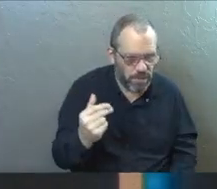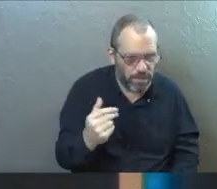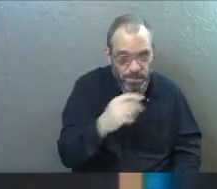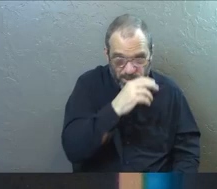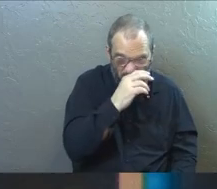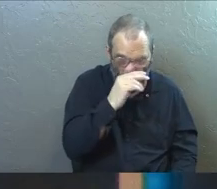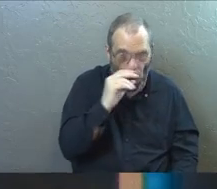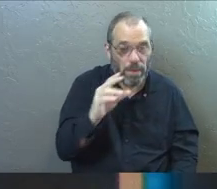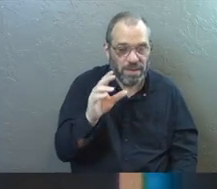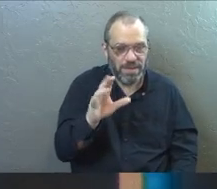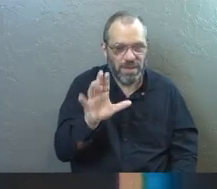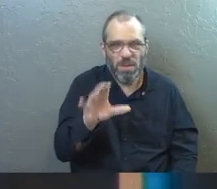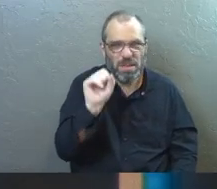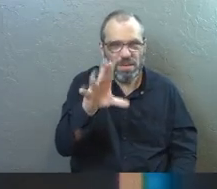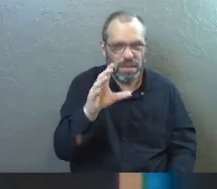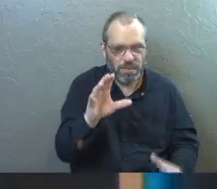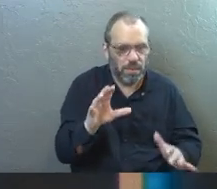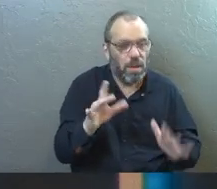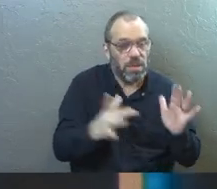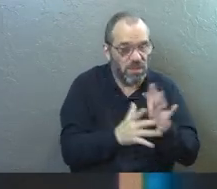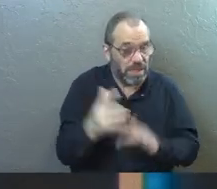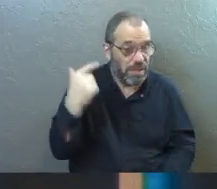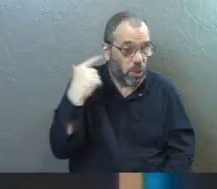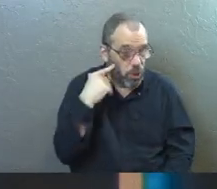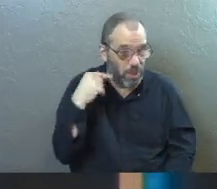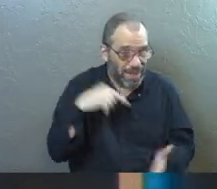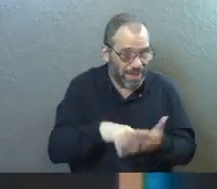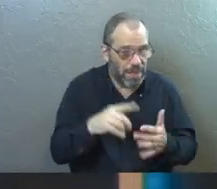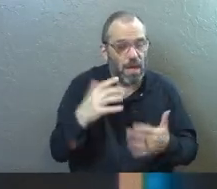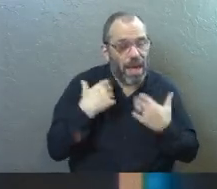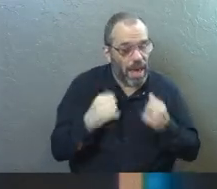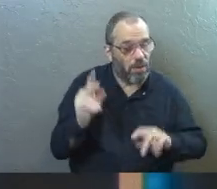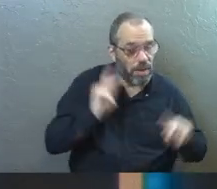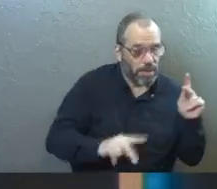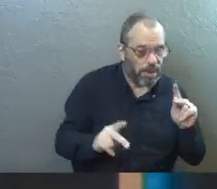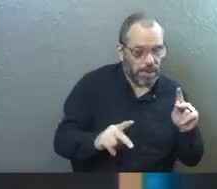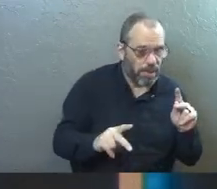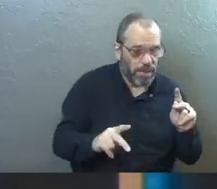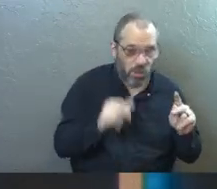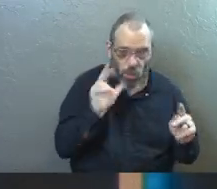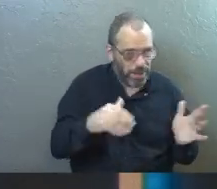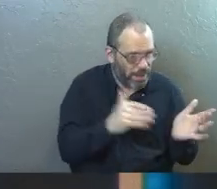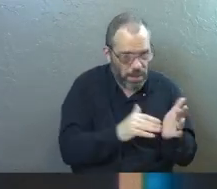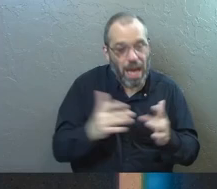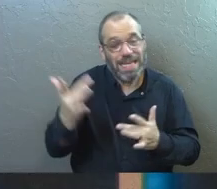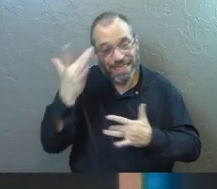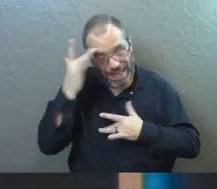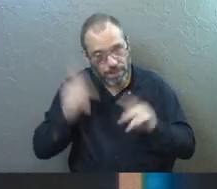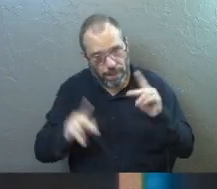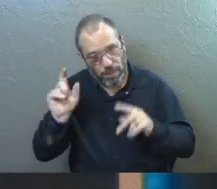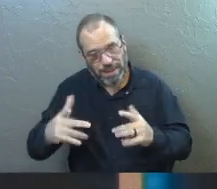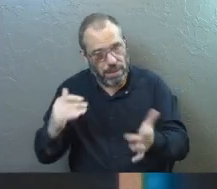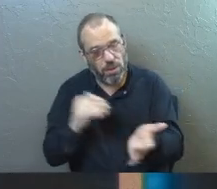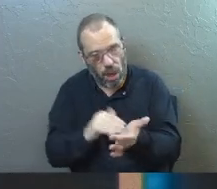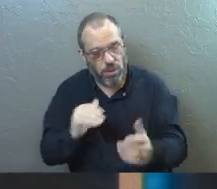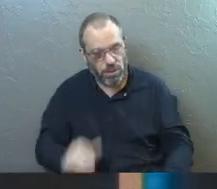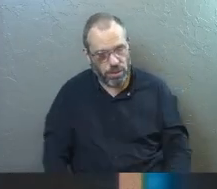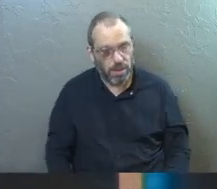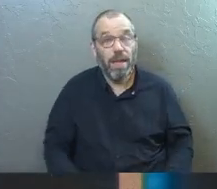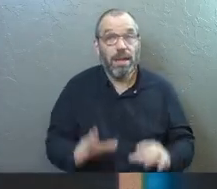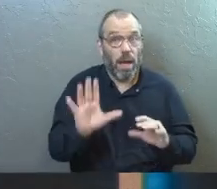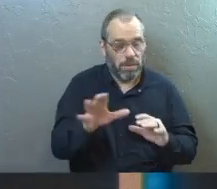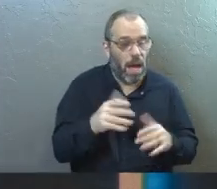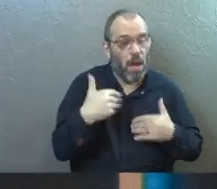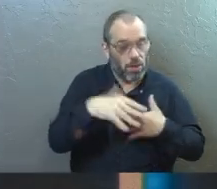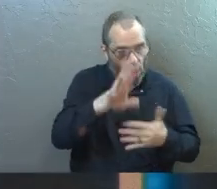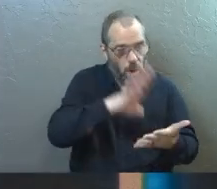13. So it says, I'll give some context after. When Jesus heard this, he said, healthy people don't need a doctor. Sick people do. Then he added,